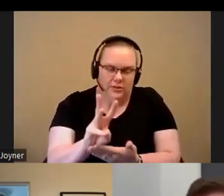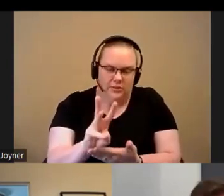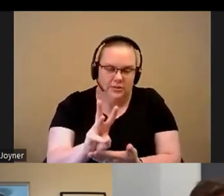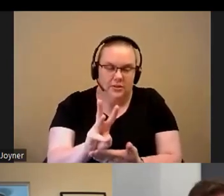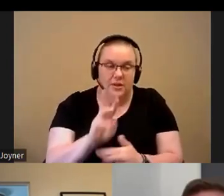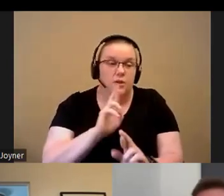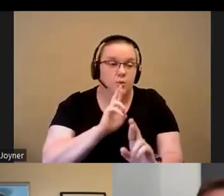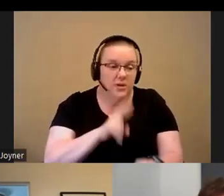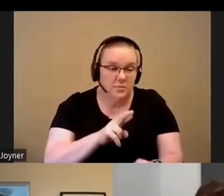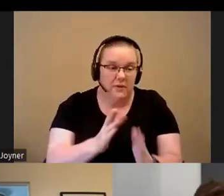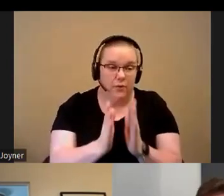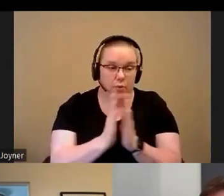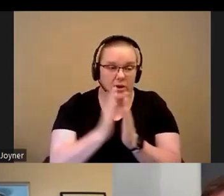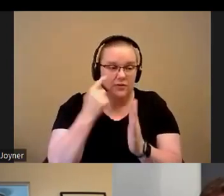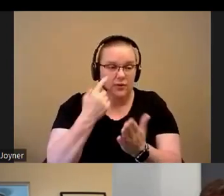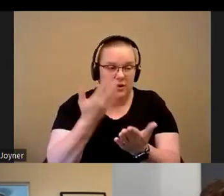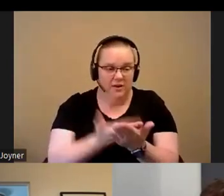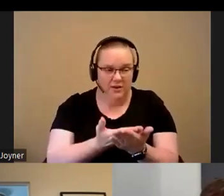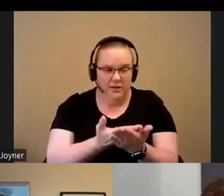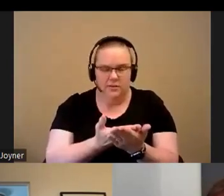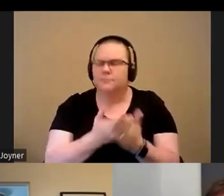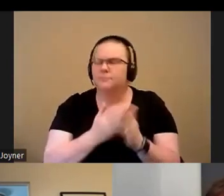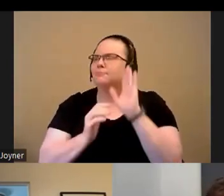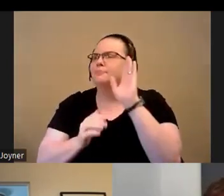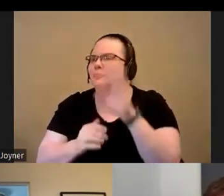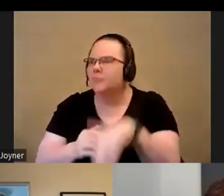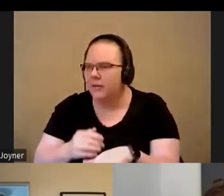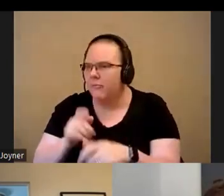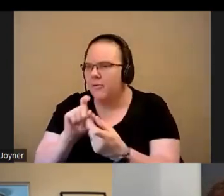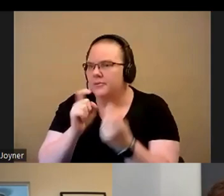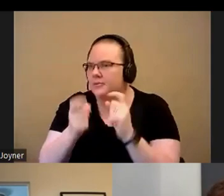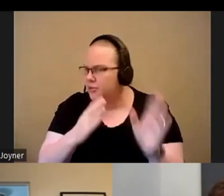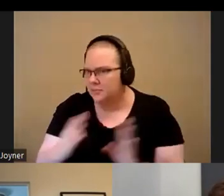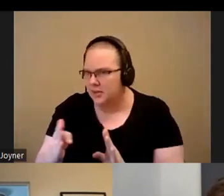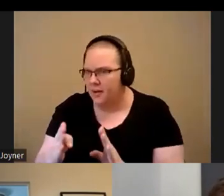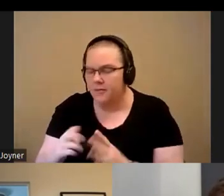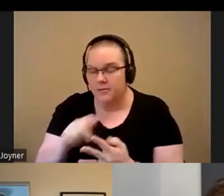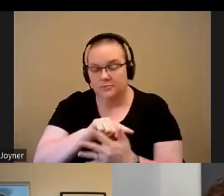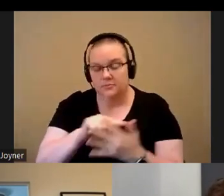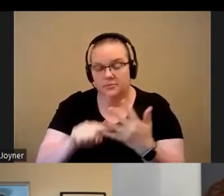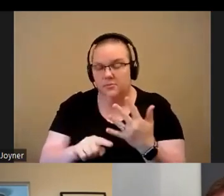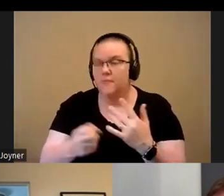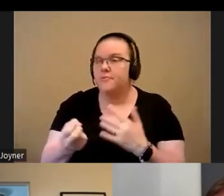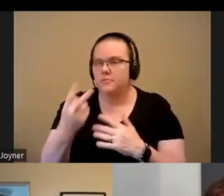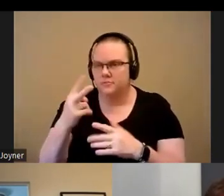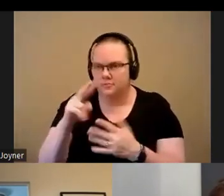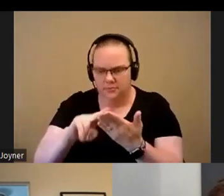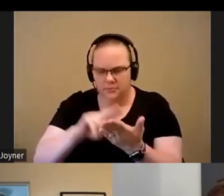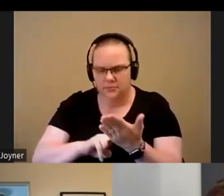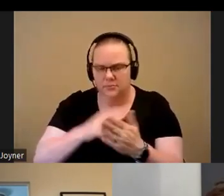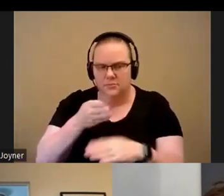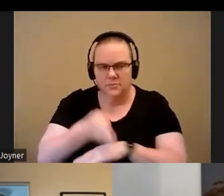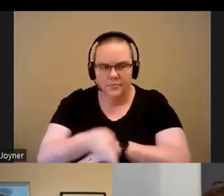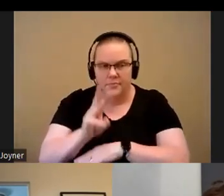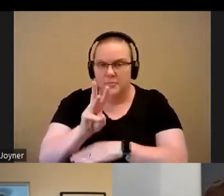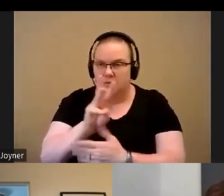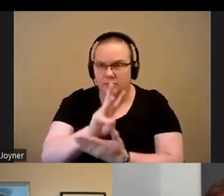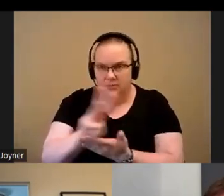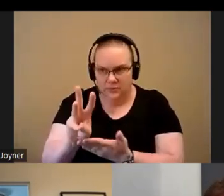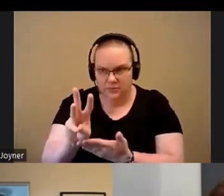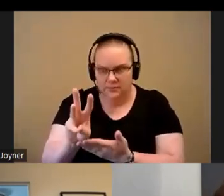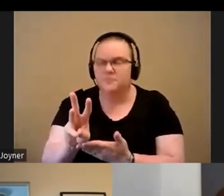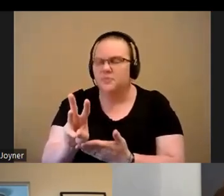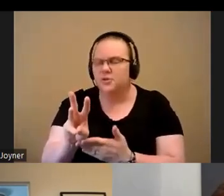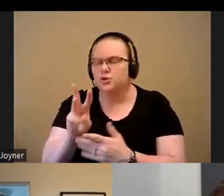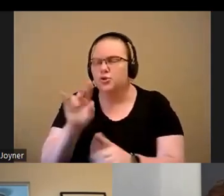evidence, you know what? Change plans here. Here's 12 contracts over 6 weeks. Let's just go for those 6 weeks.